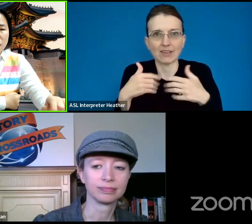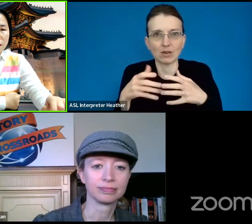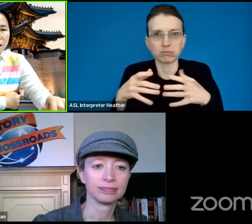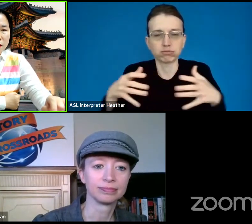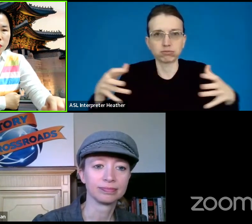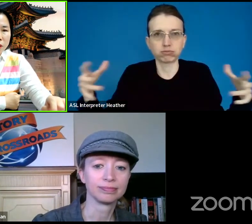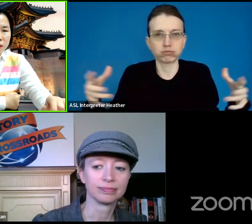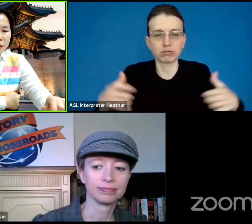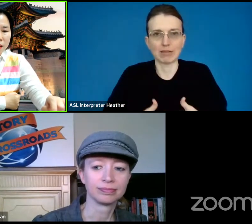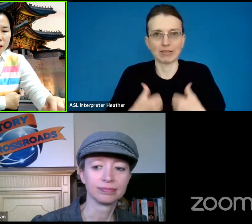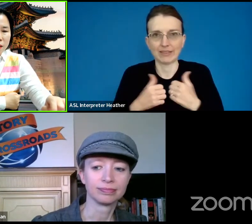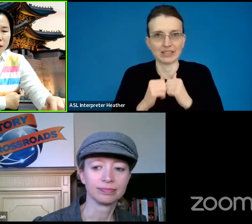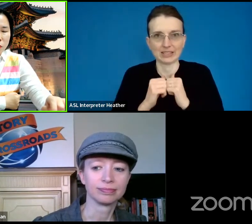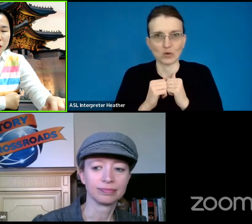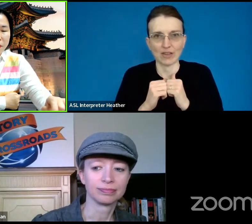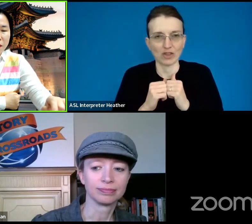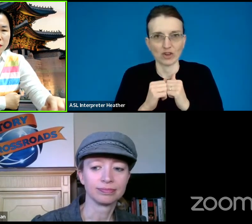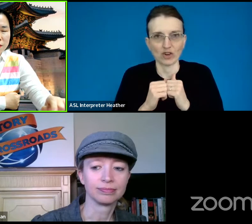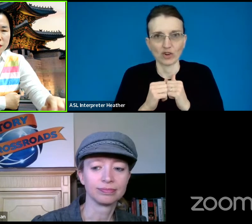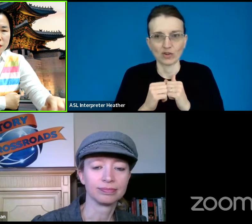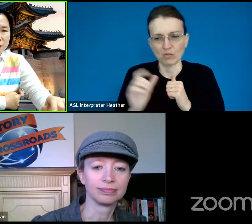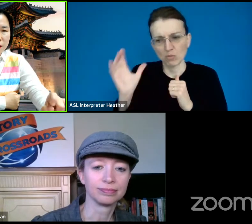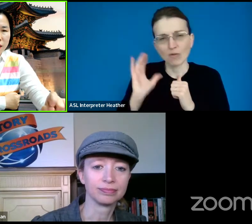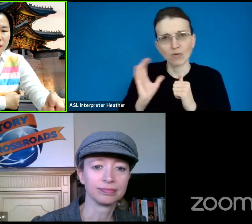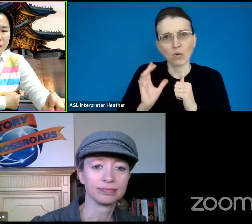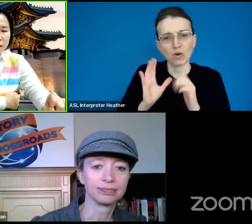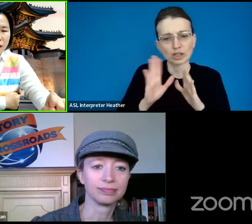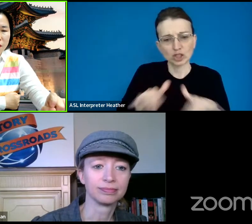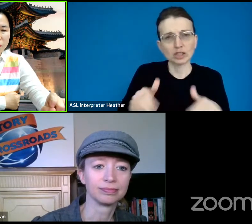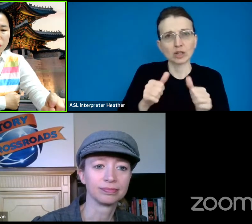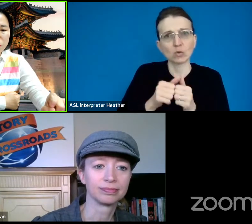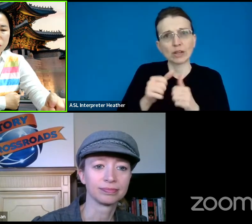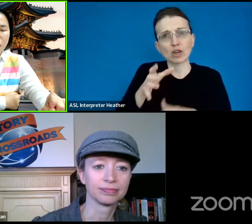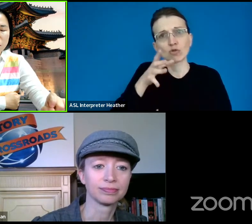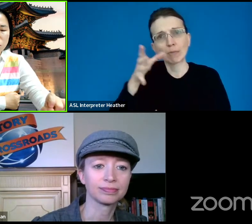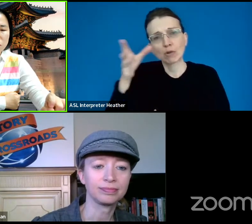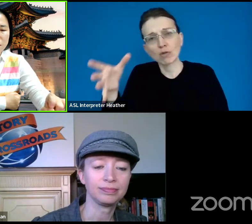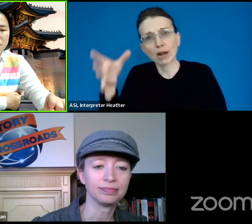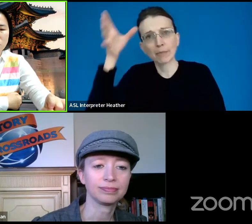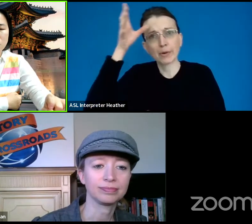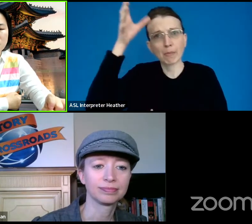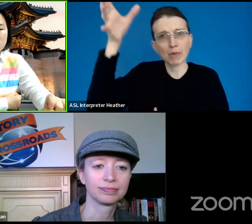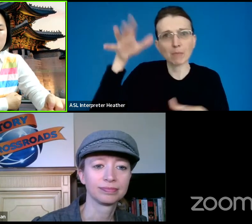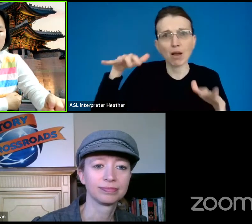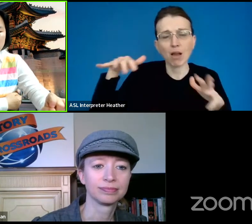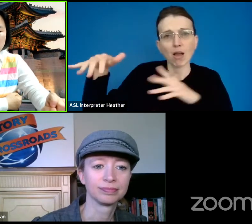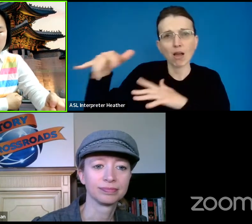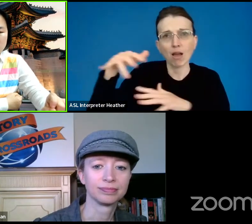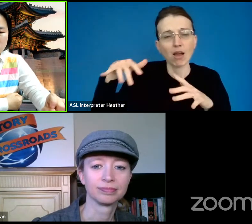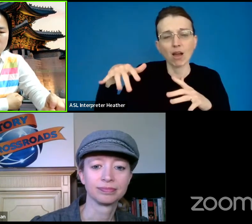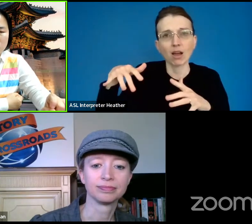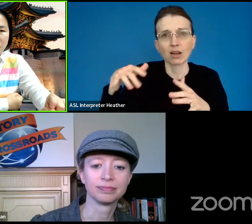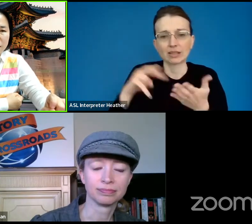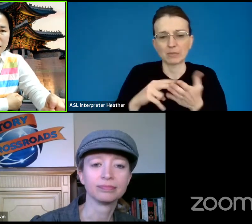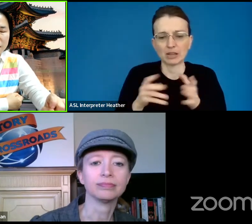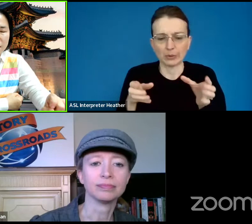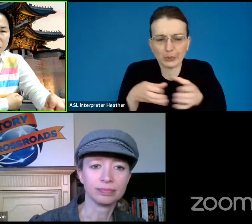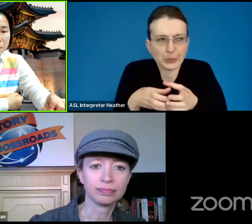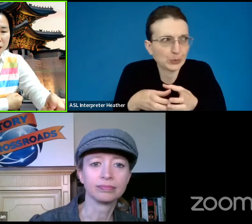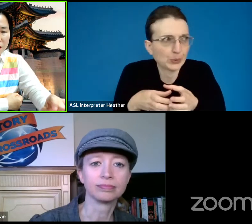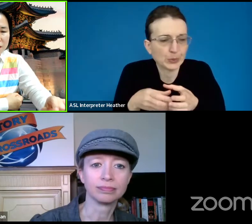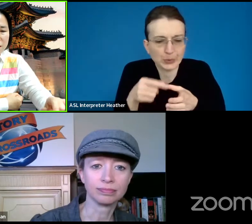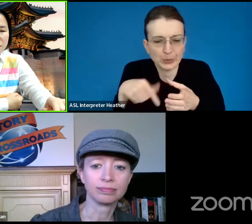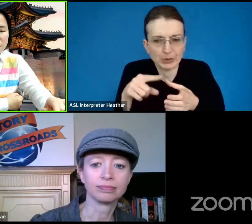children do not live with their grandparents and have few opportunities to listen to stories told by